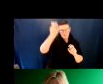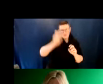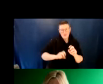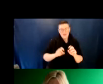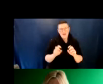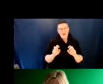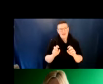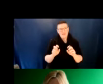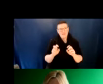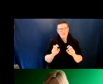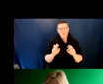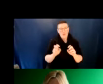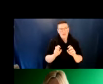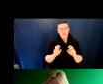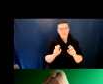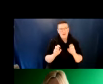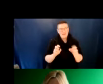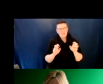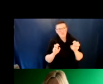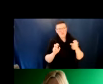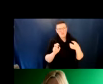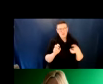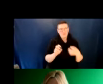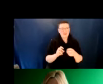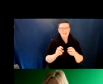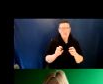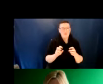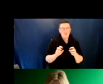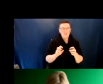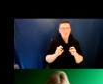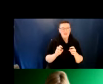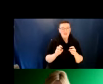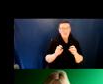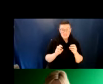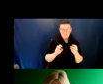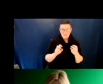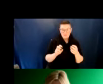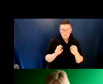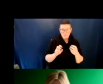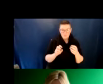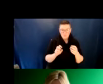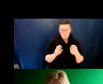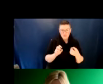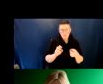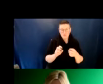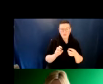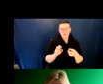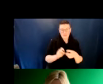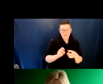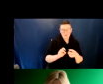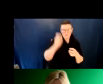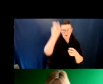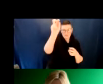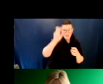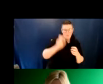down. And when they were asked to retrieve positive memories, they did it measurably quicker when